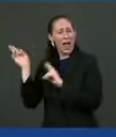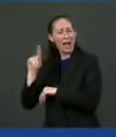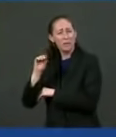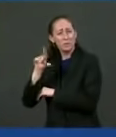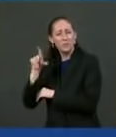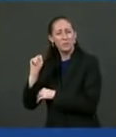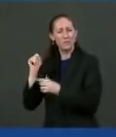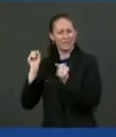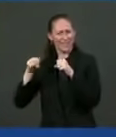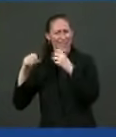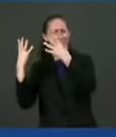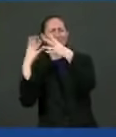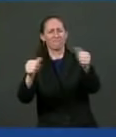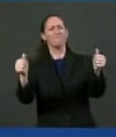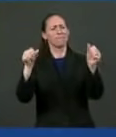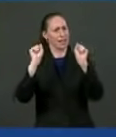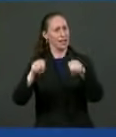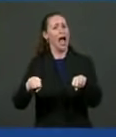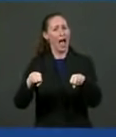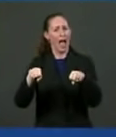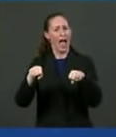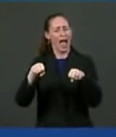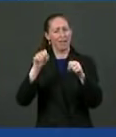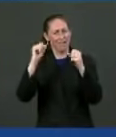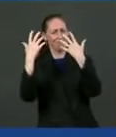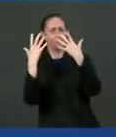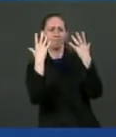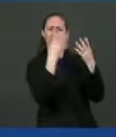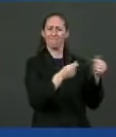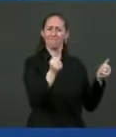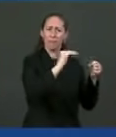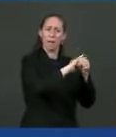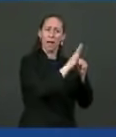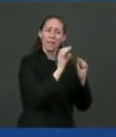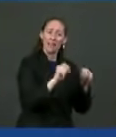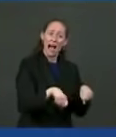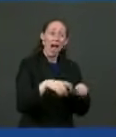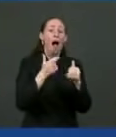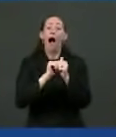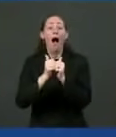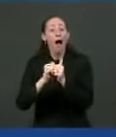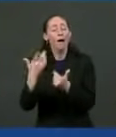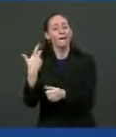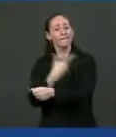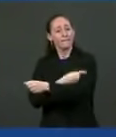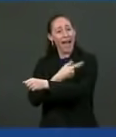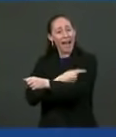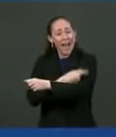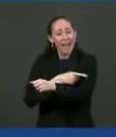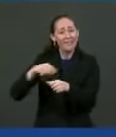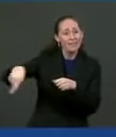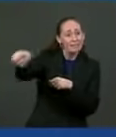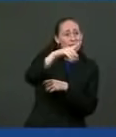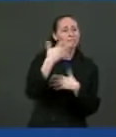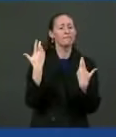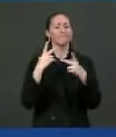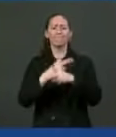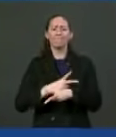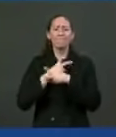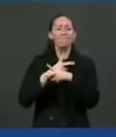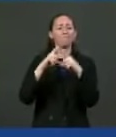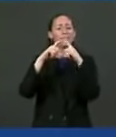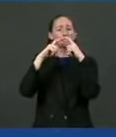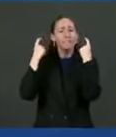those tools. If we raise our vaccination rate, protect ourselves and others with masking, expanded testing,